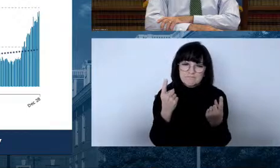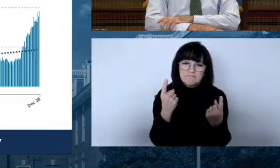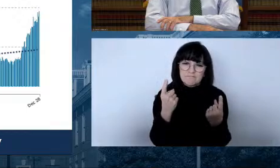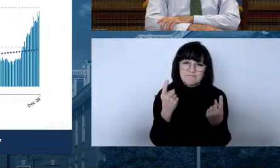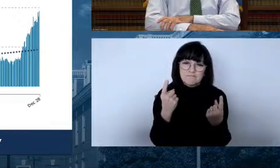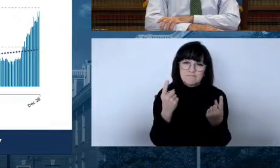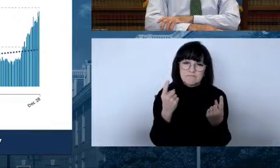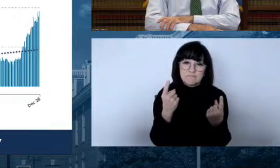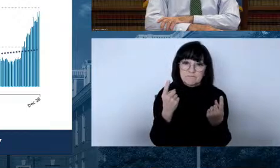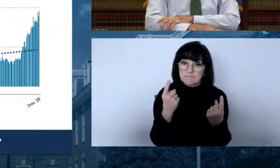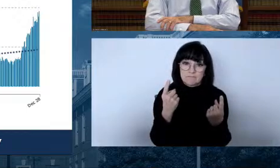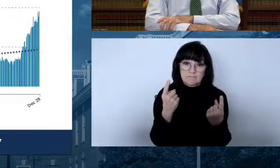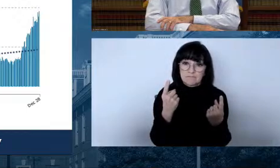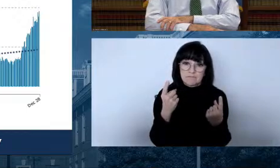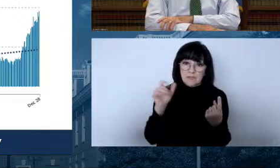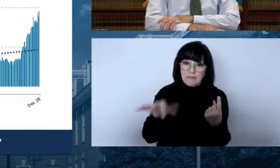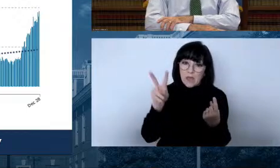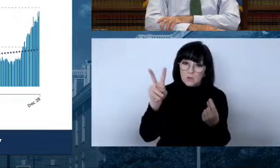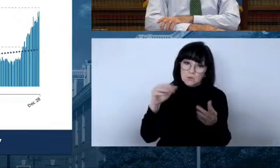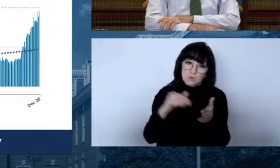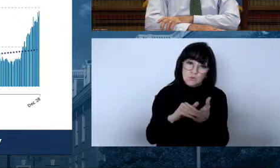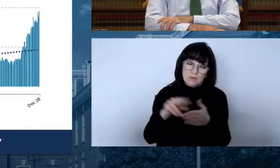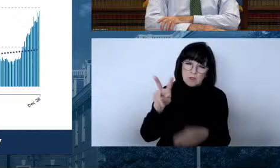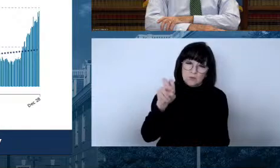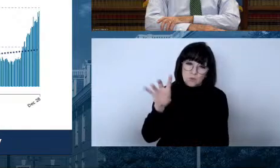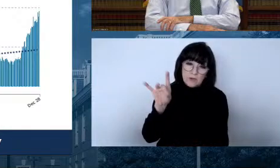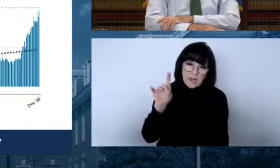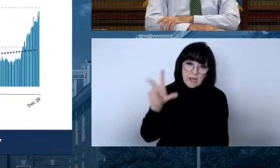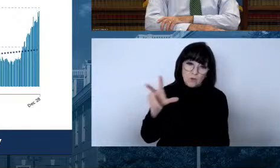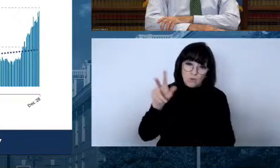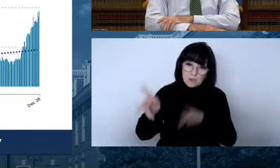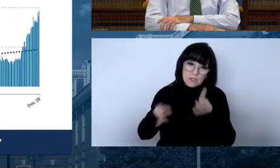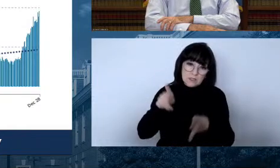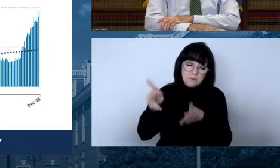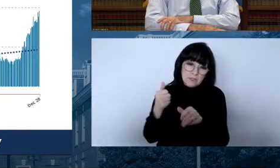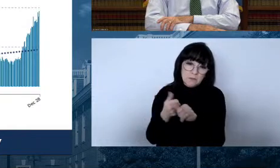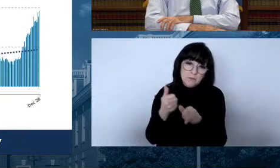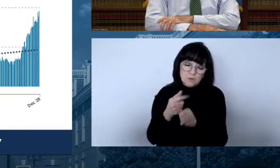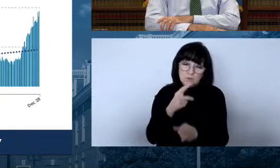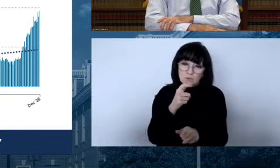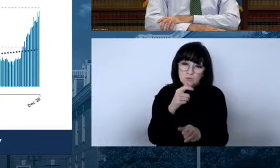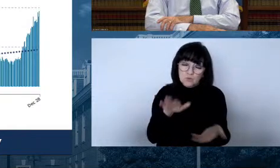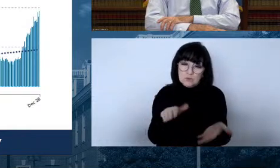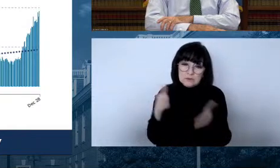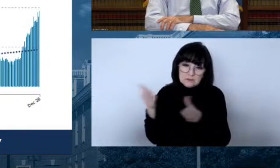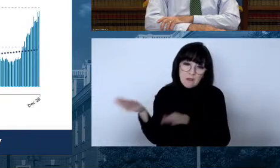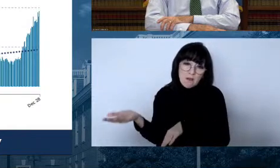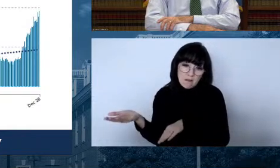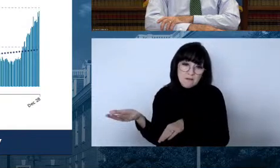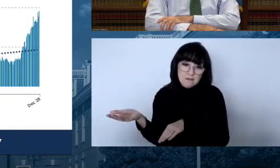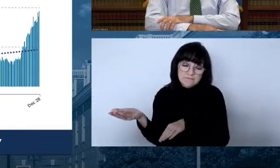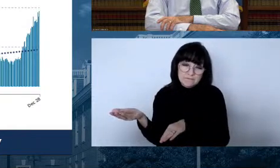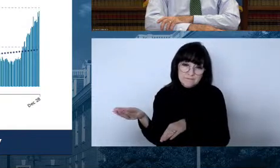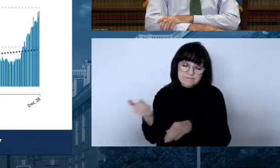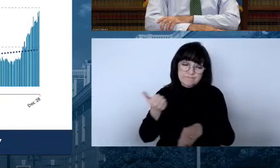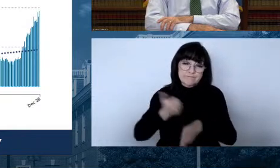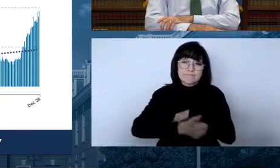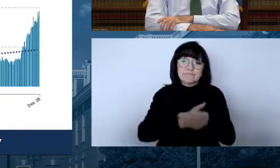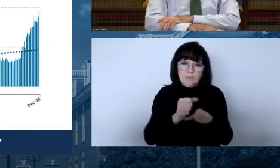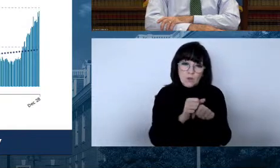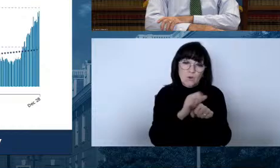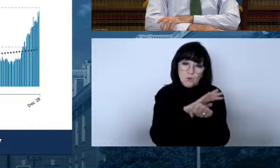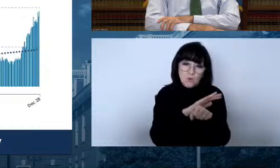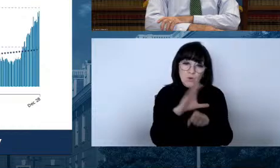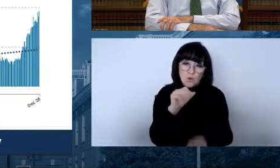the 2,283 Delawareans that we've lost for COVID-19.